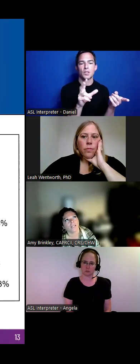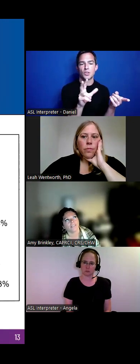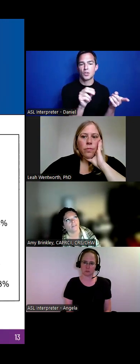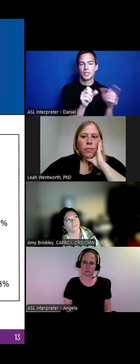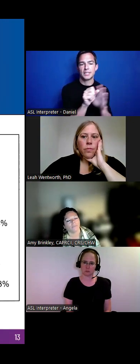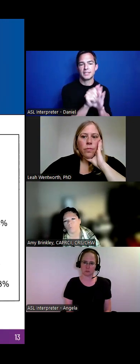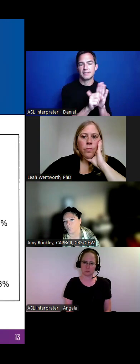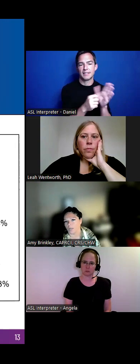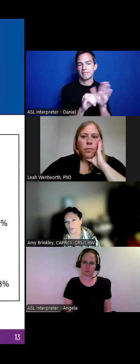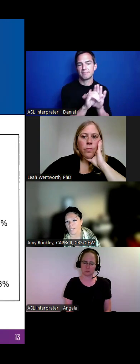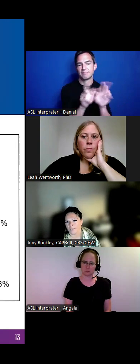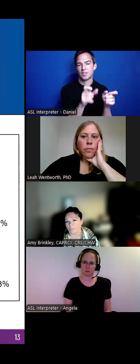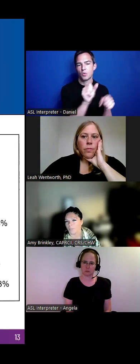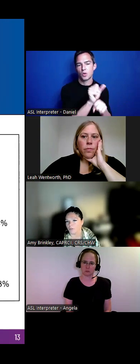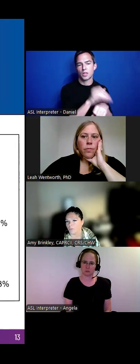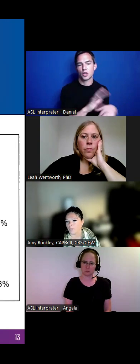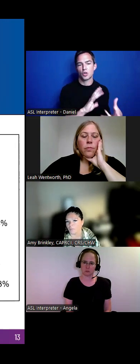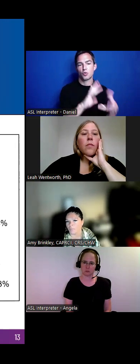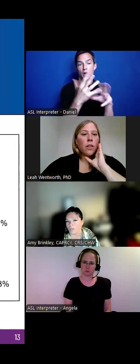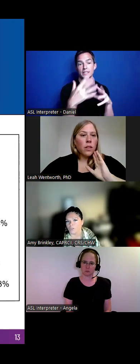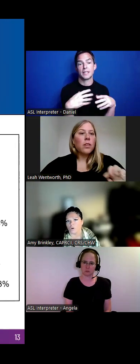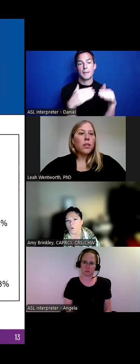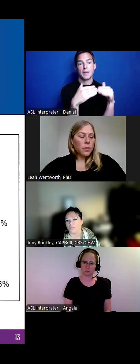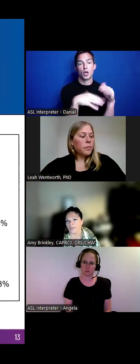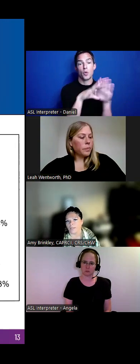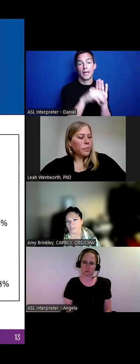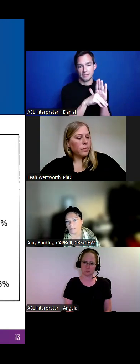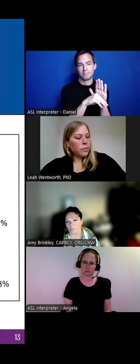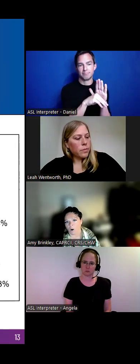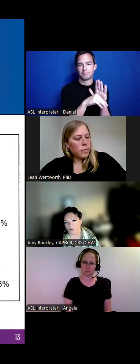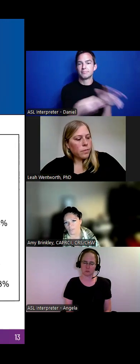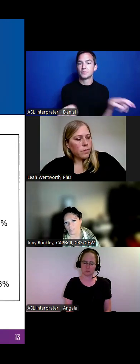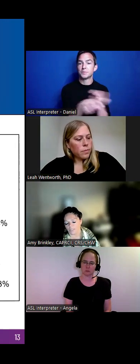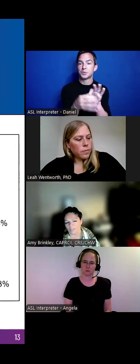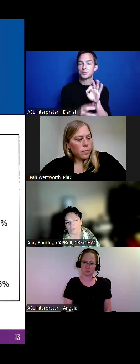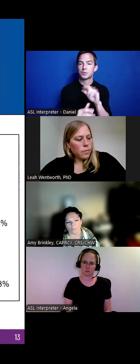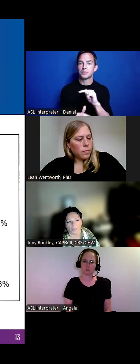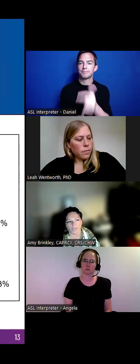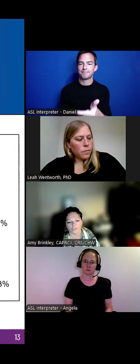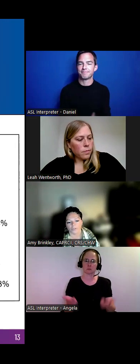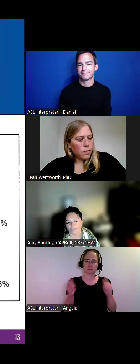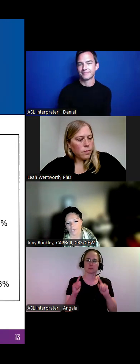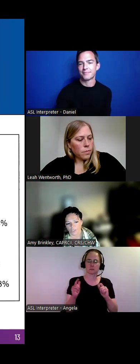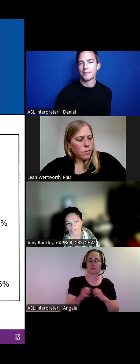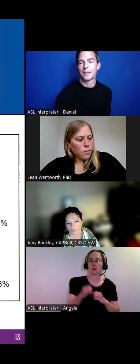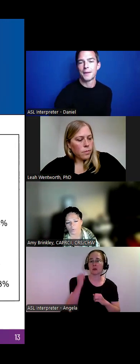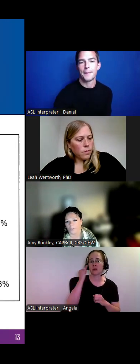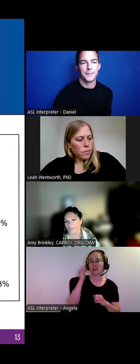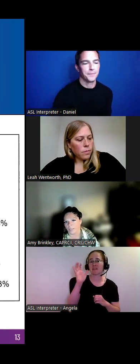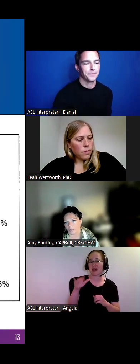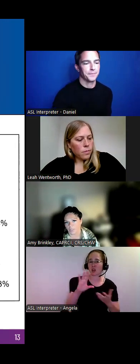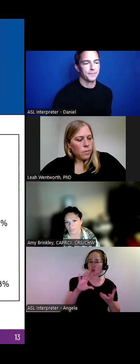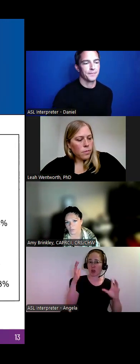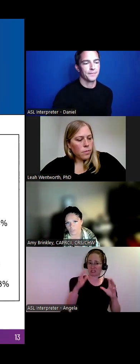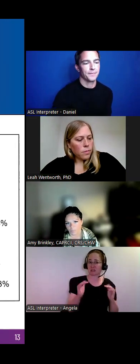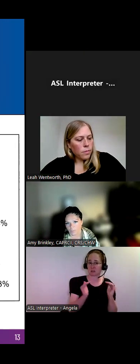states that identified they were working on a crisis peer curriculum. So whether that ended up being part of the existing peer certification or whether that